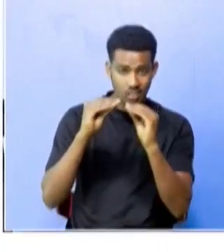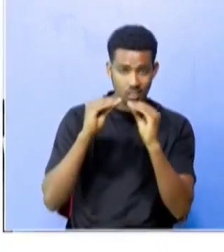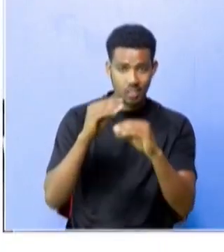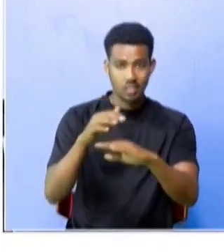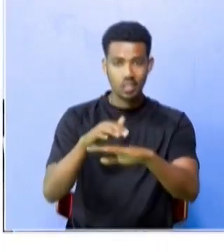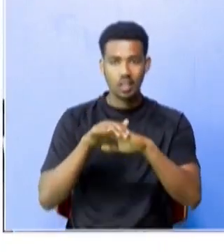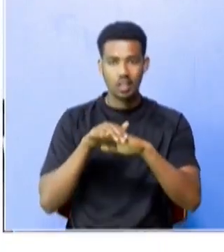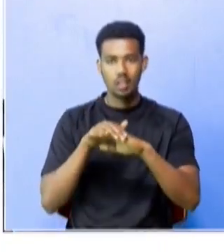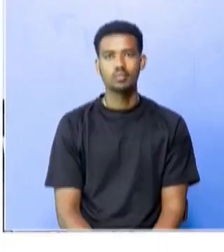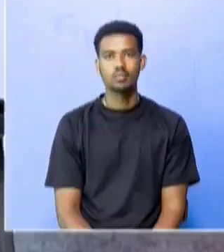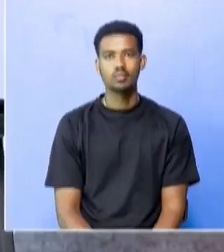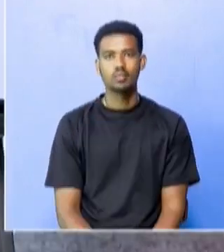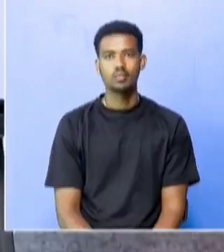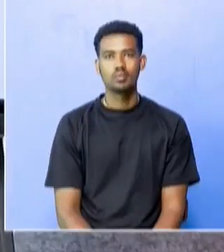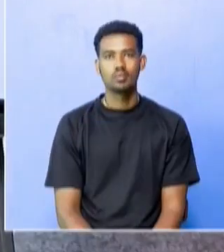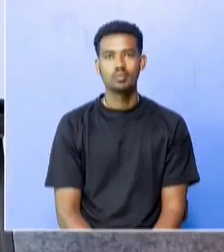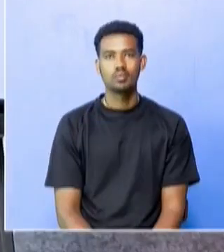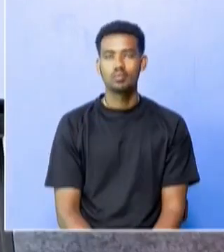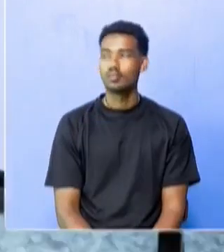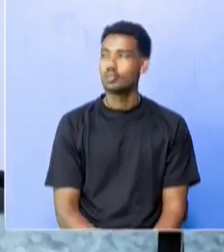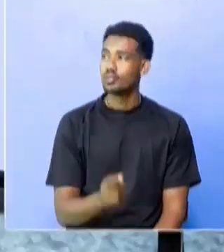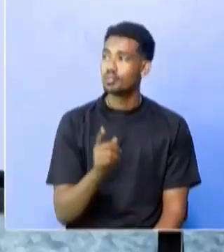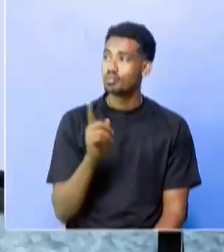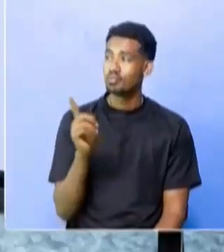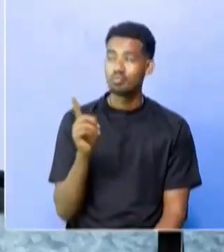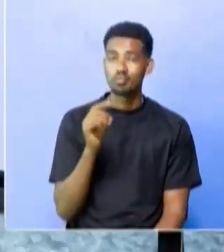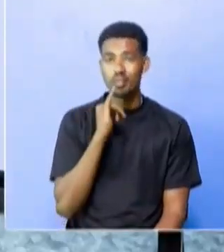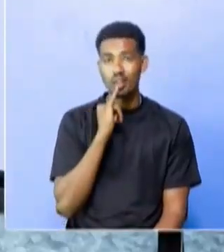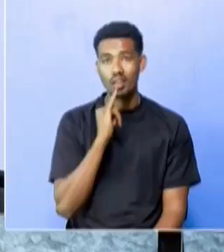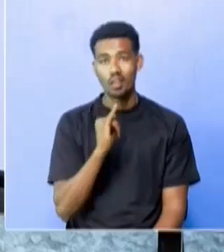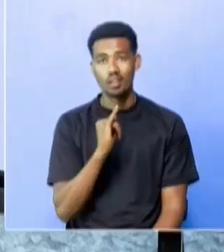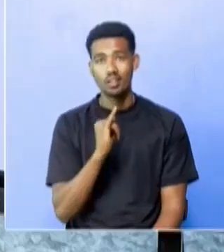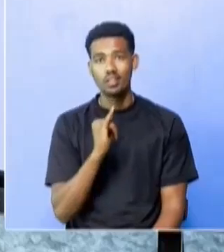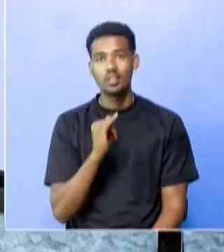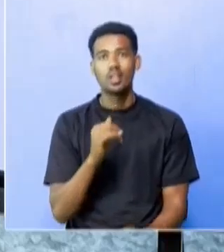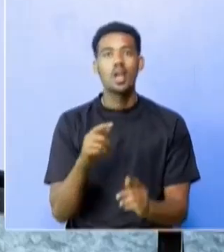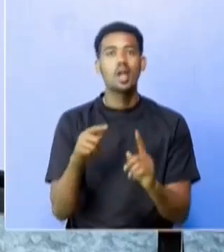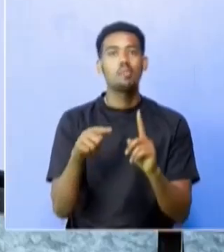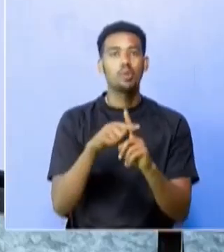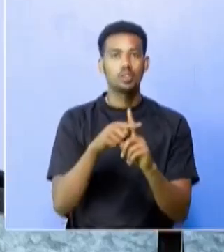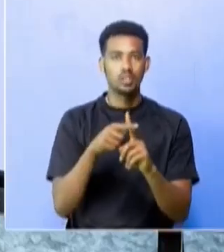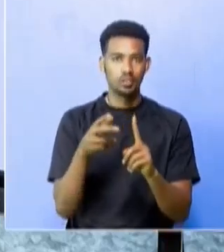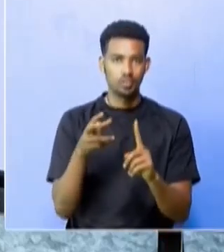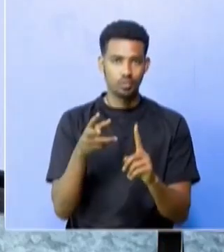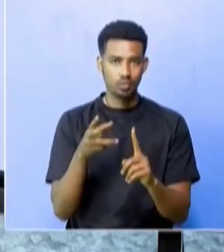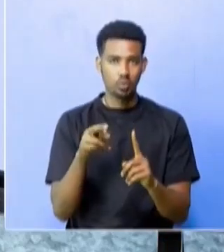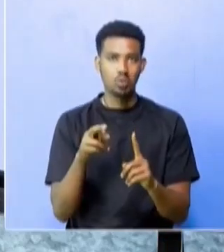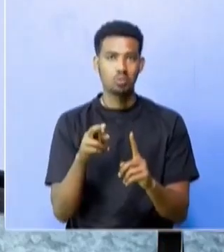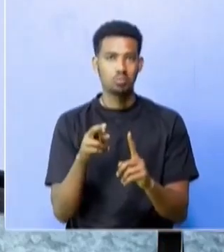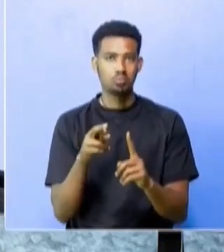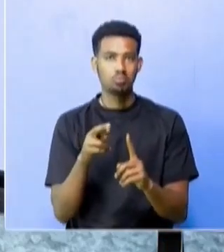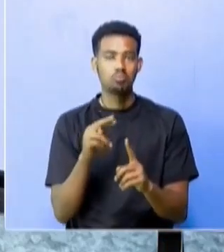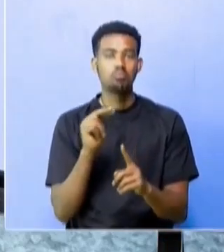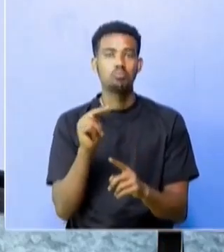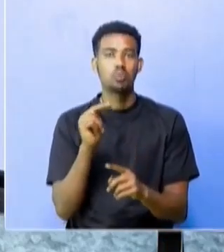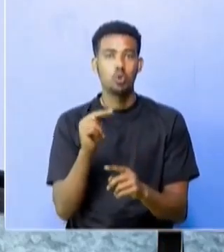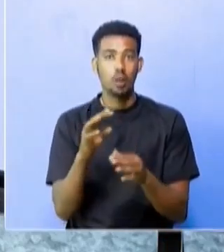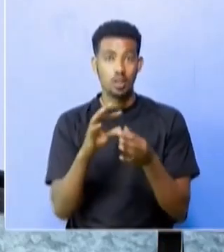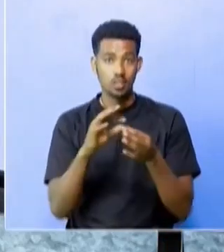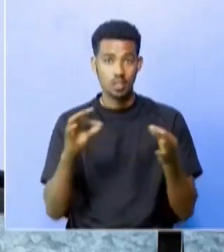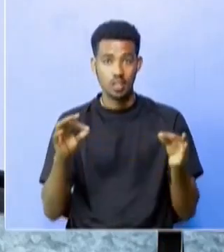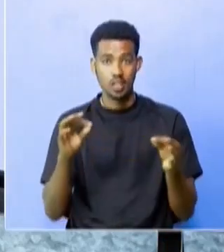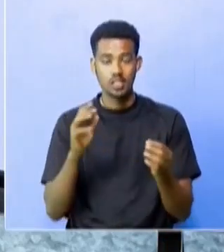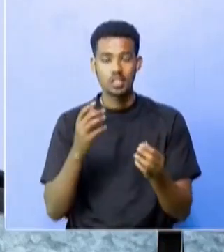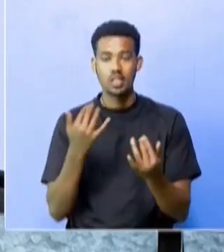English. Here is a positive or affirmative sentence. Let us change